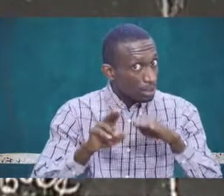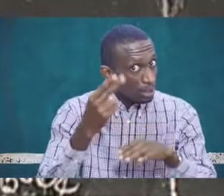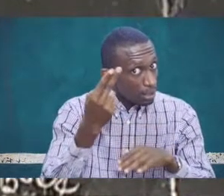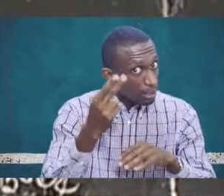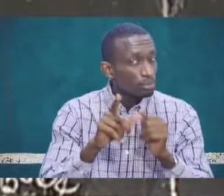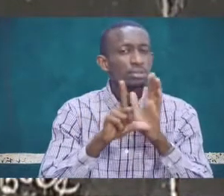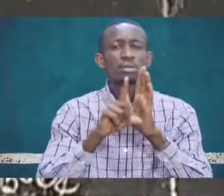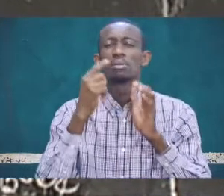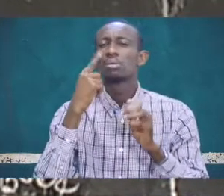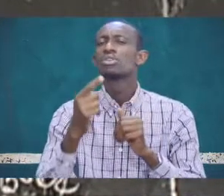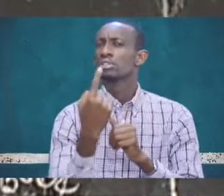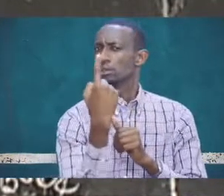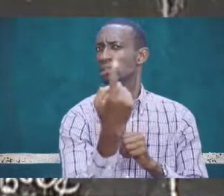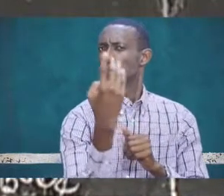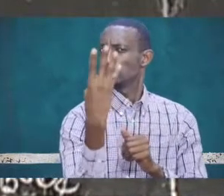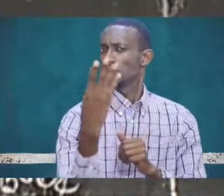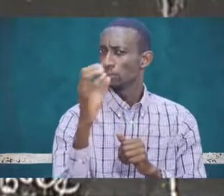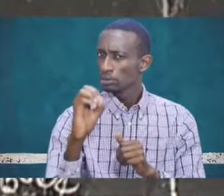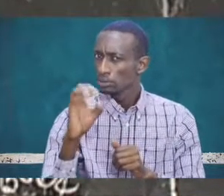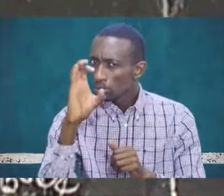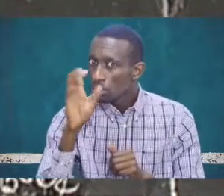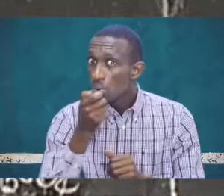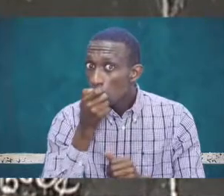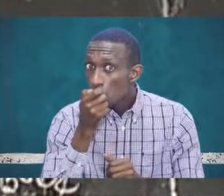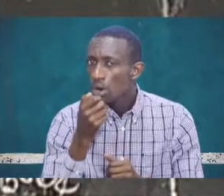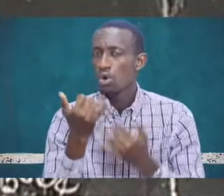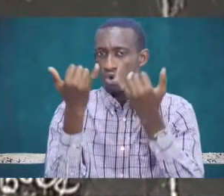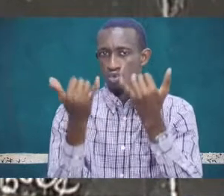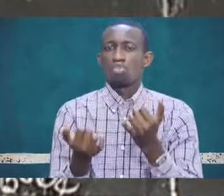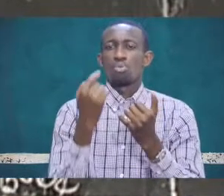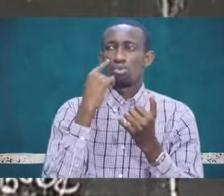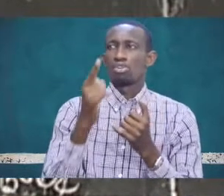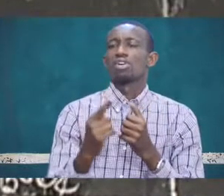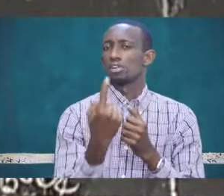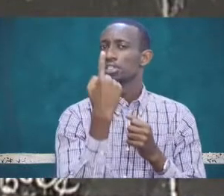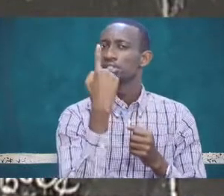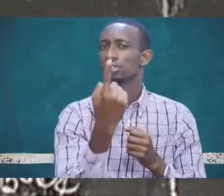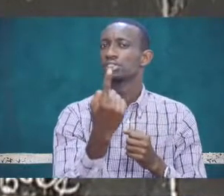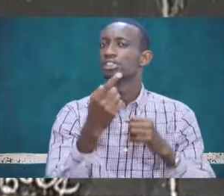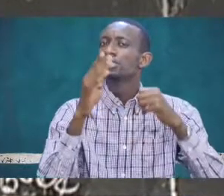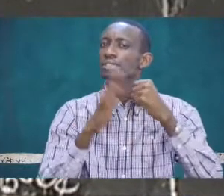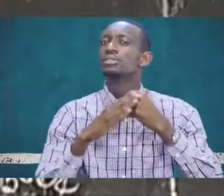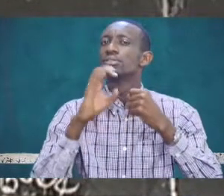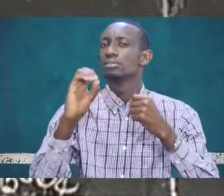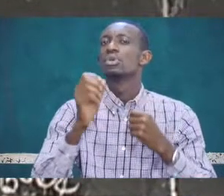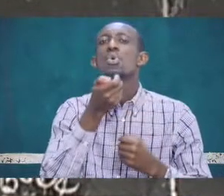to 180 degrees Celsius. So ethanol